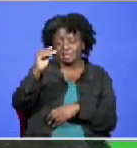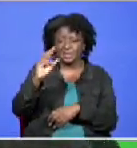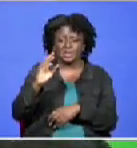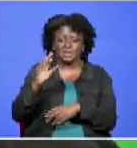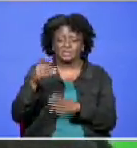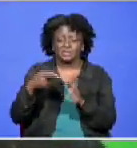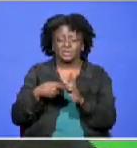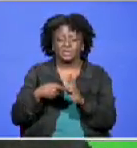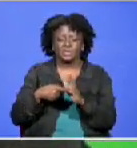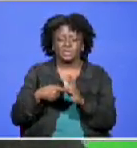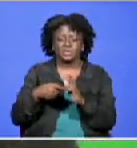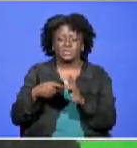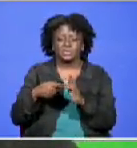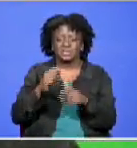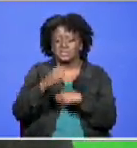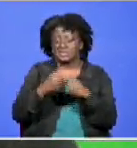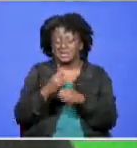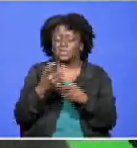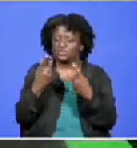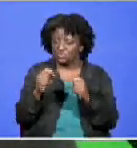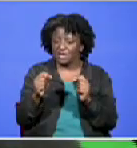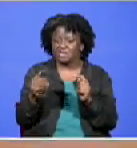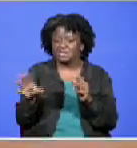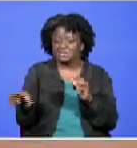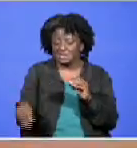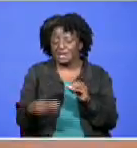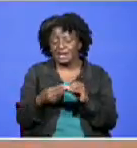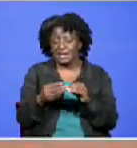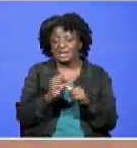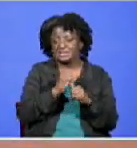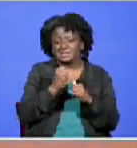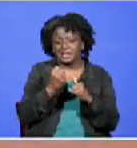lineup, and we did that this year, and I think that's what really pulled off the win tonight.